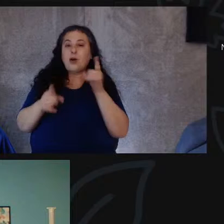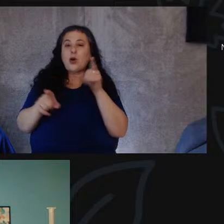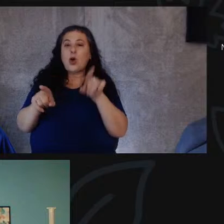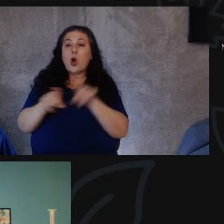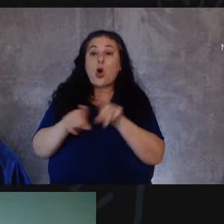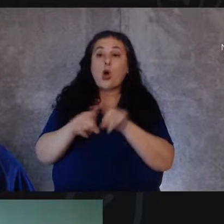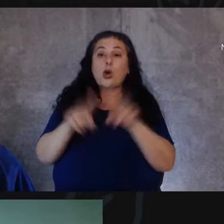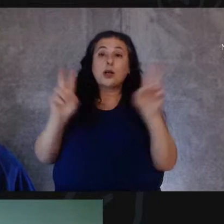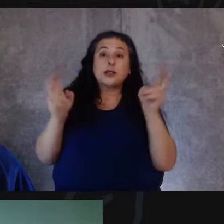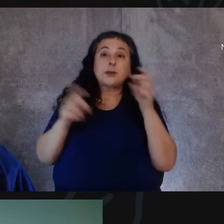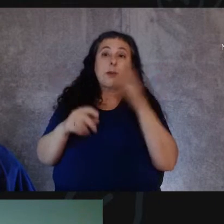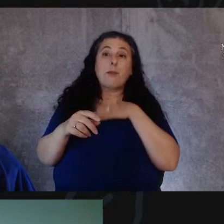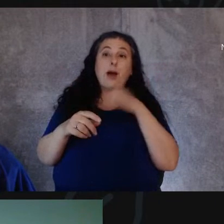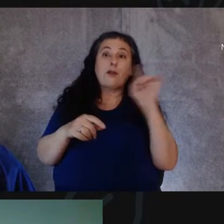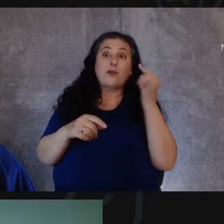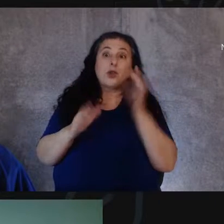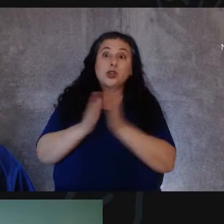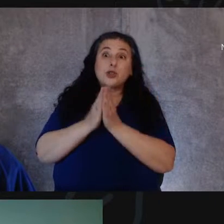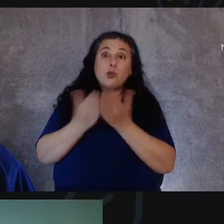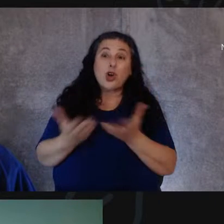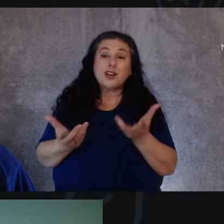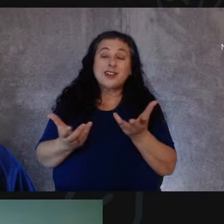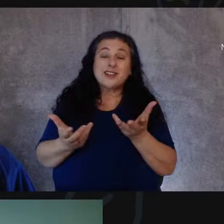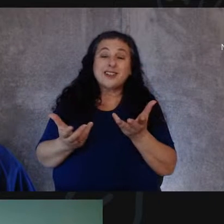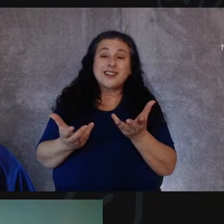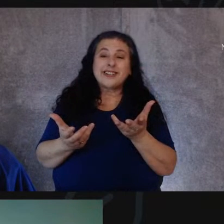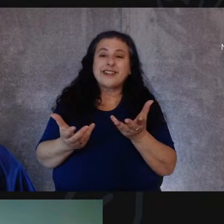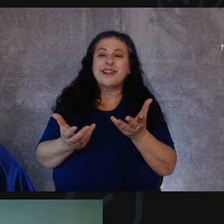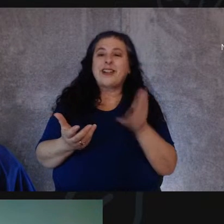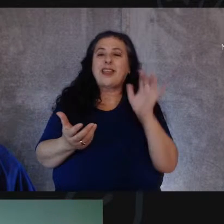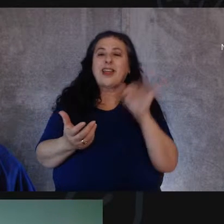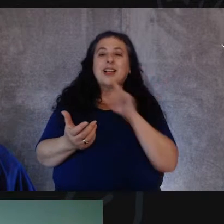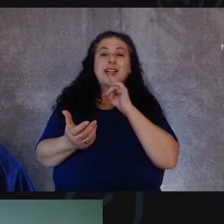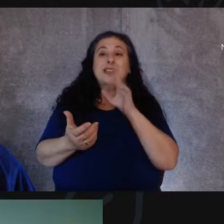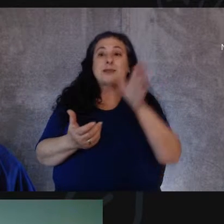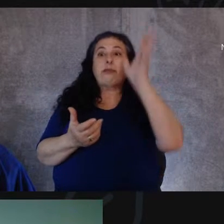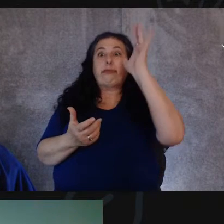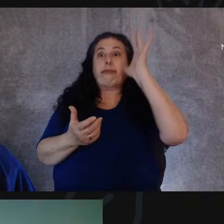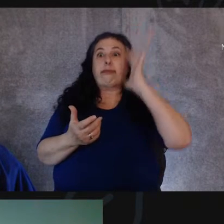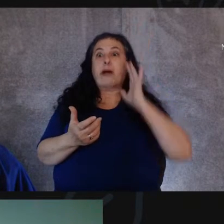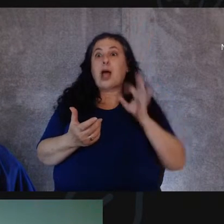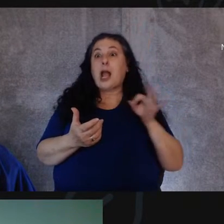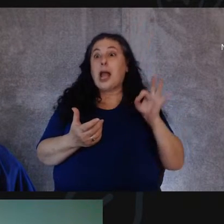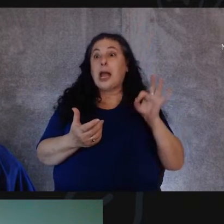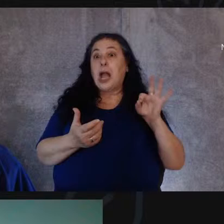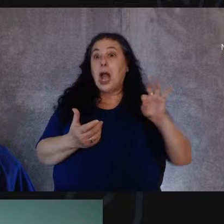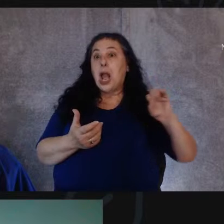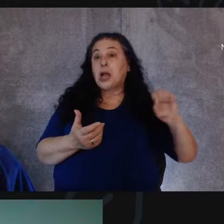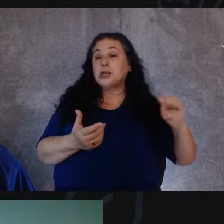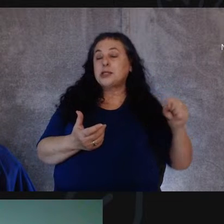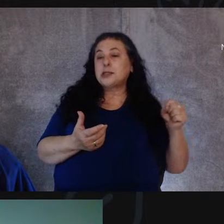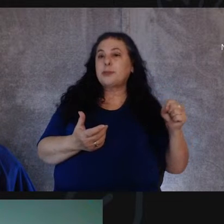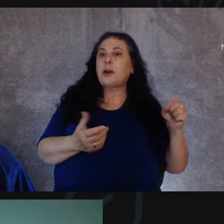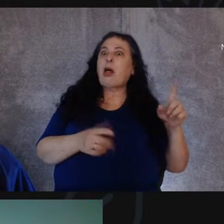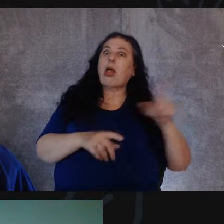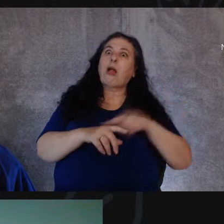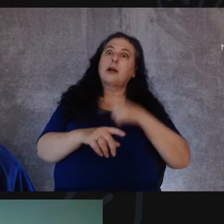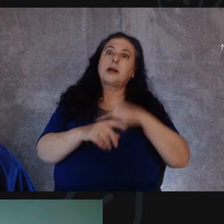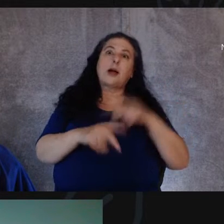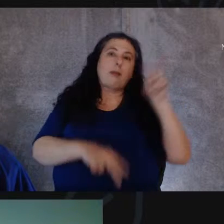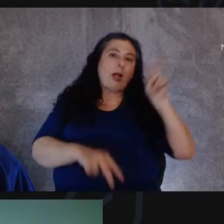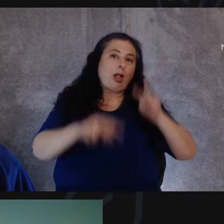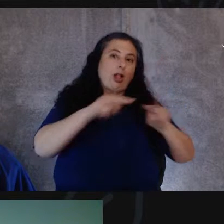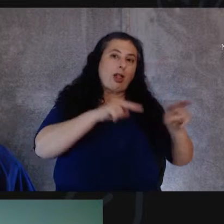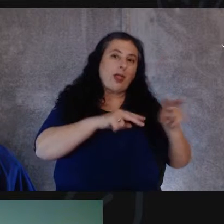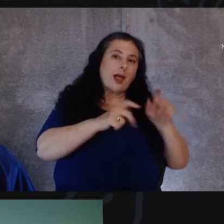my first book. And so that was in the 1990s. And so it had been a while since I had looked at